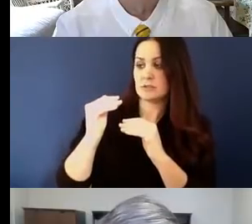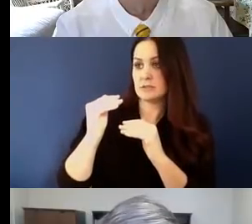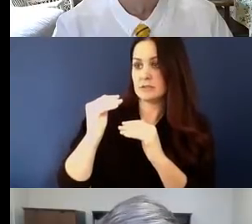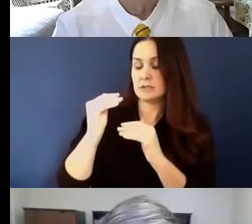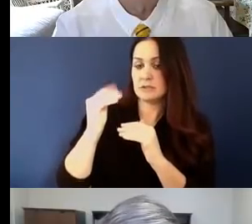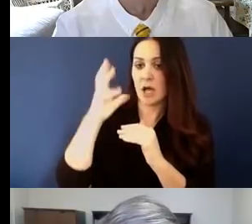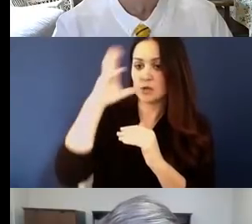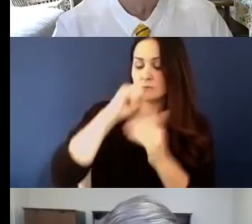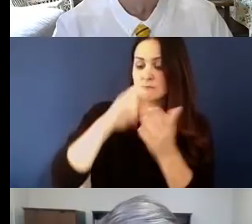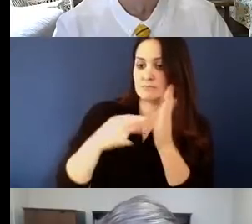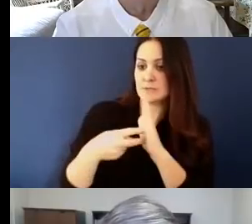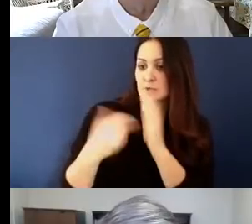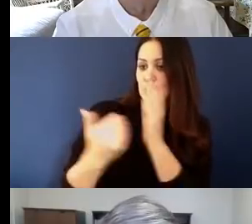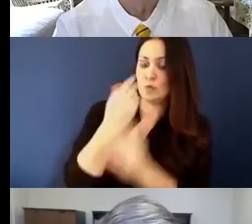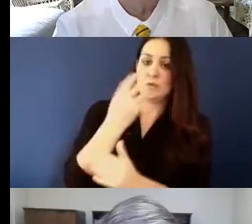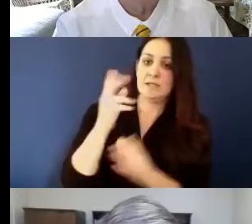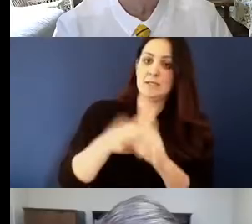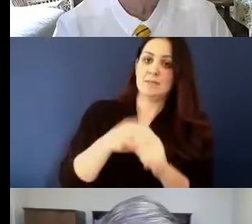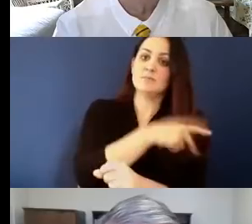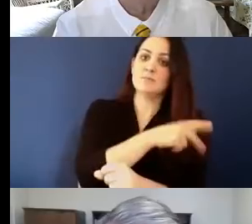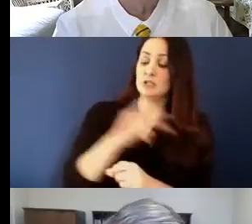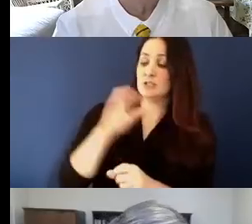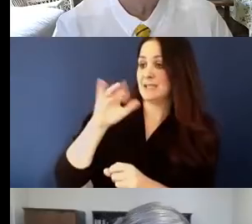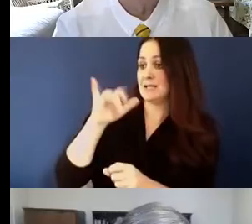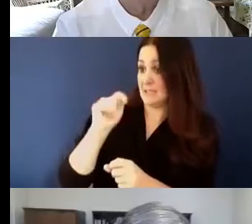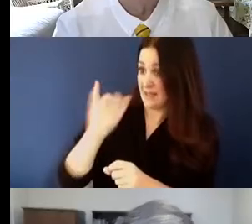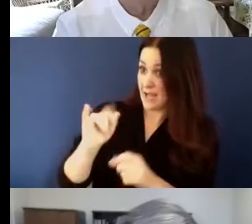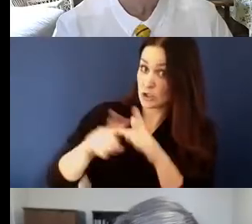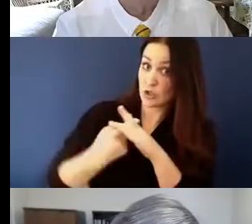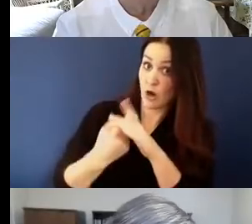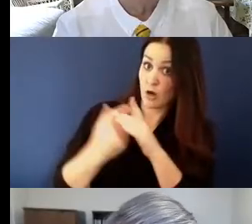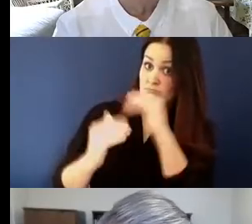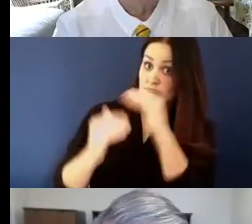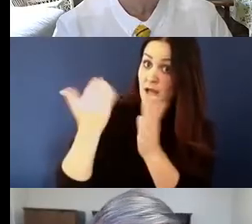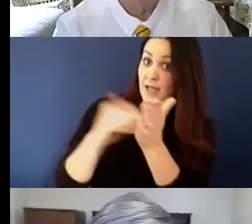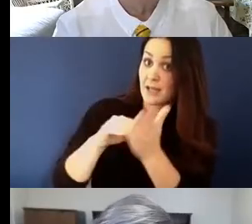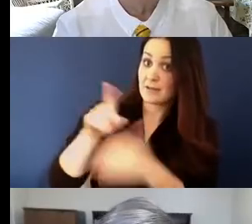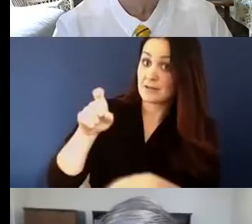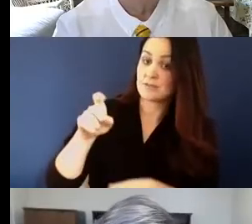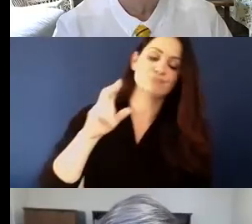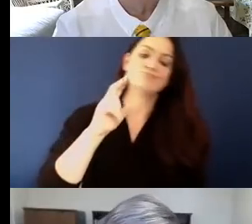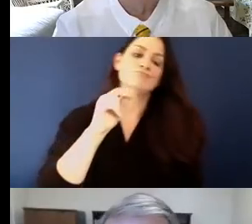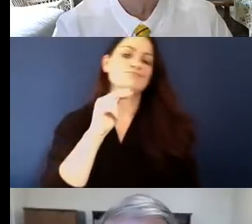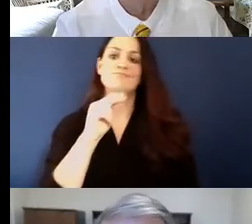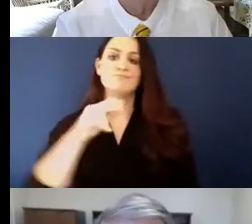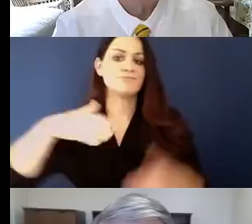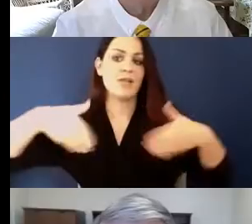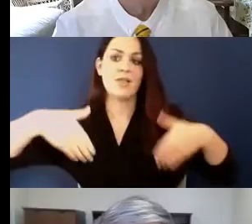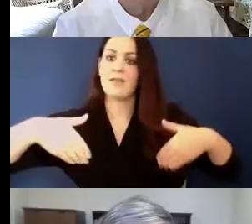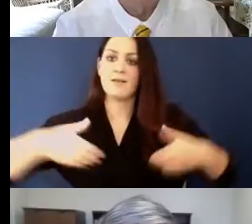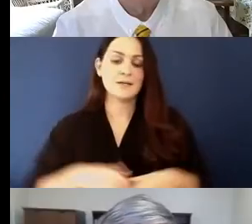CIT, did that start back up? It did not. What you see out there is a